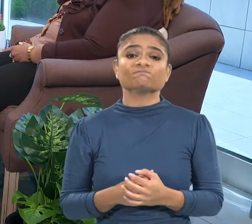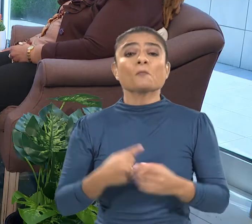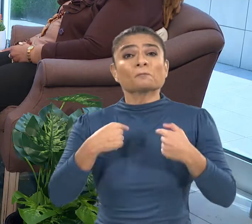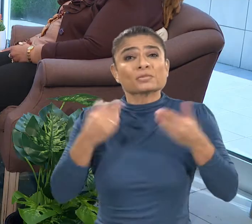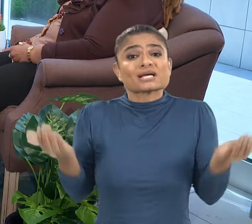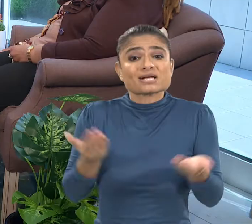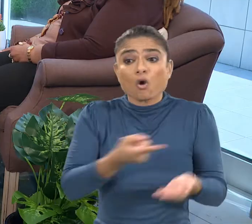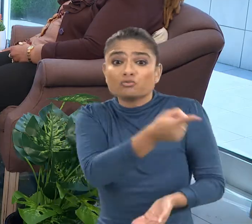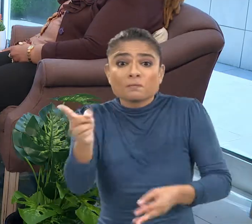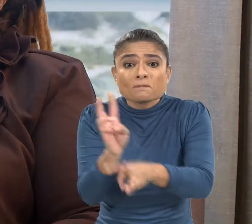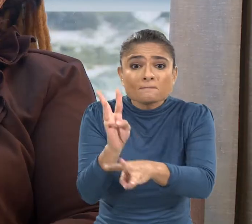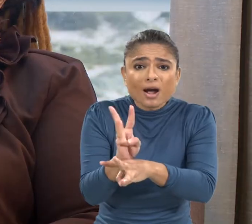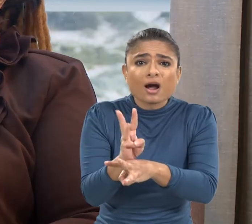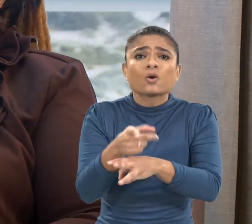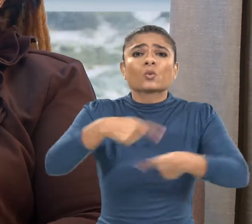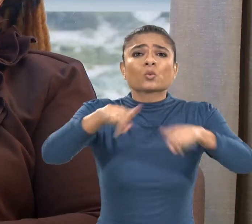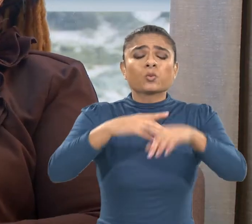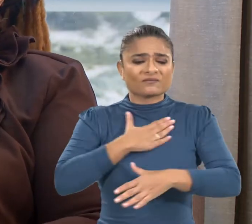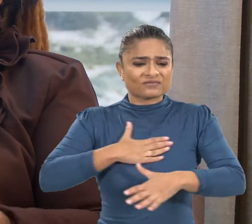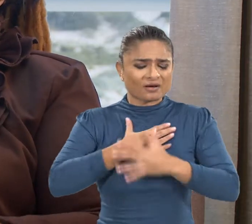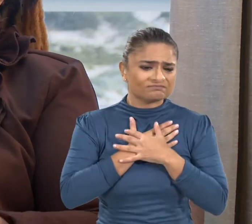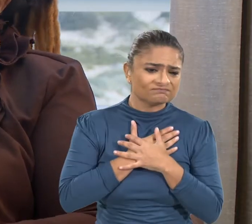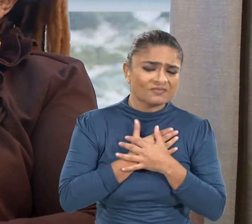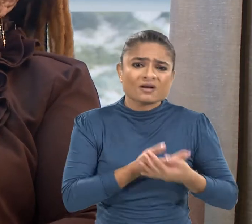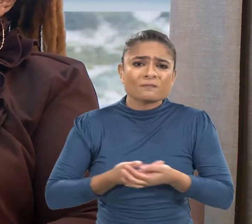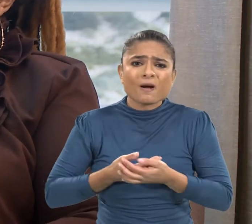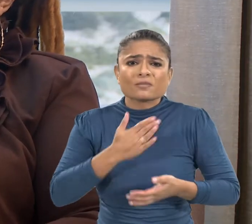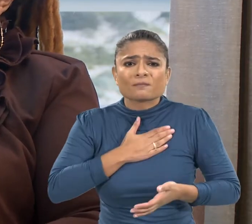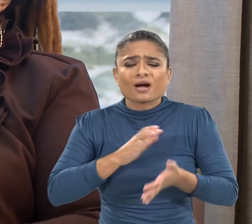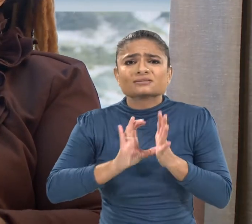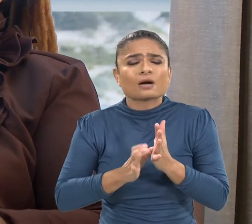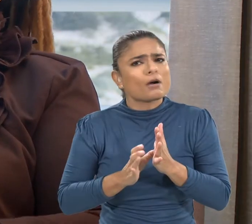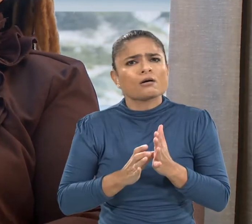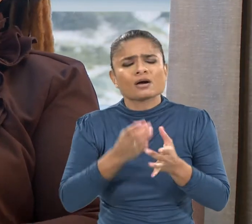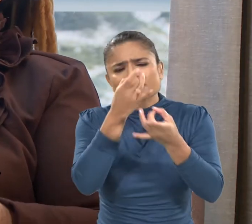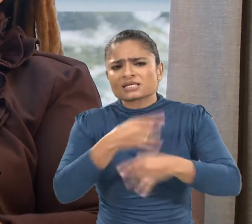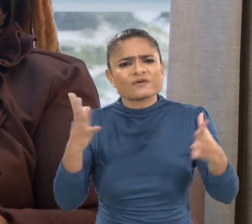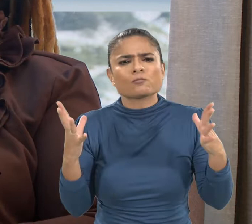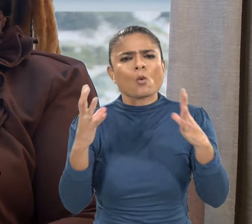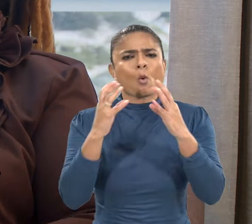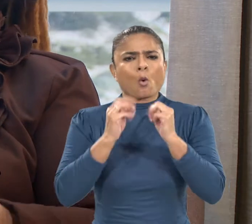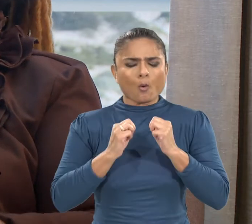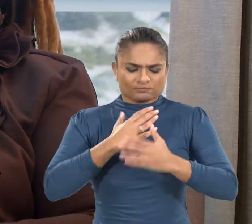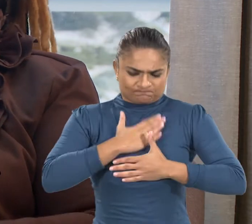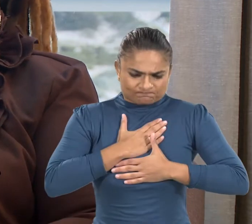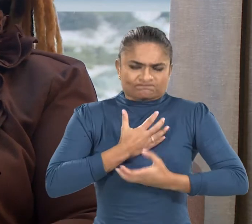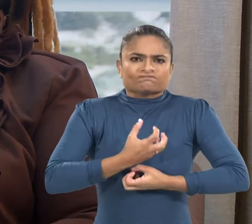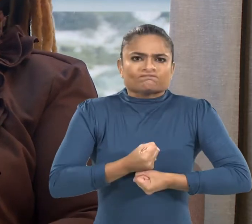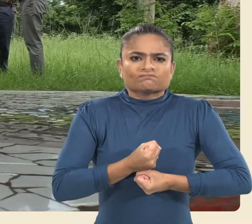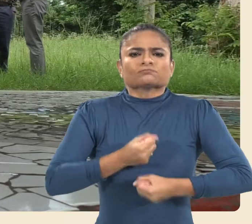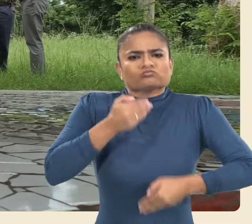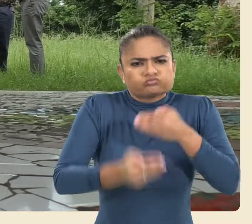will encourage that mother, never lose hope. Never lose hope. Trust in yourself. Believe in